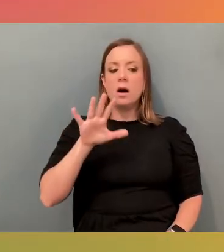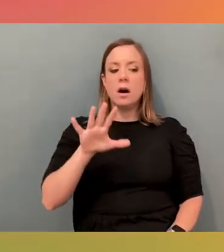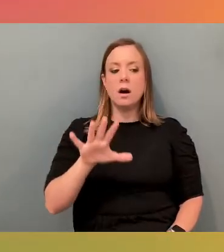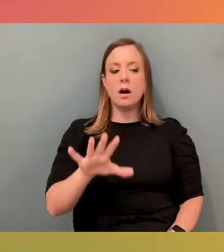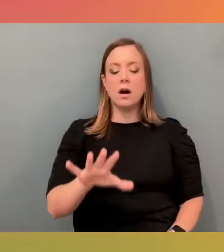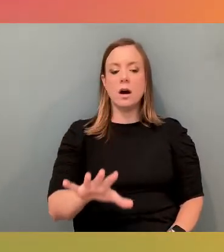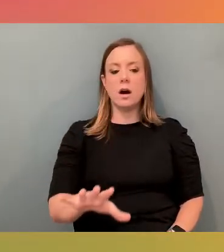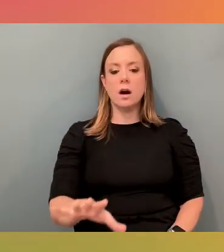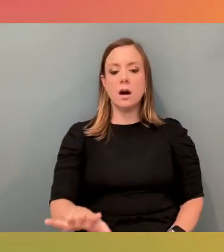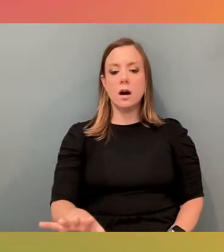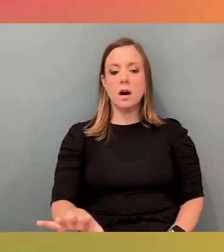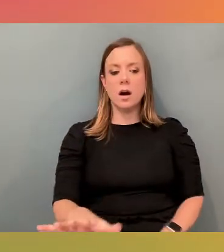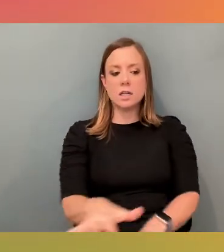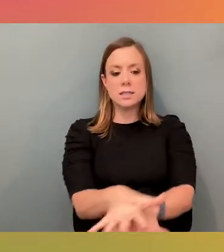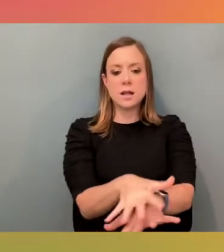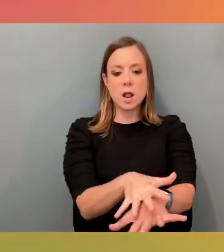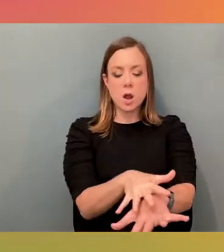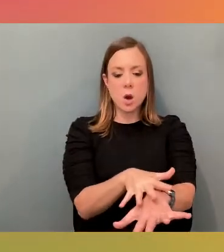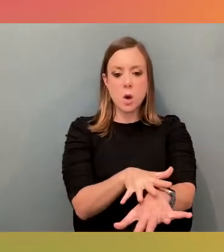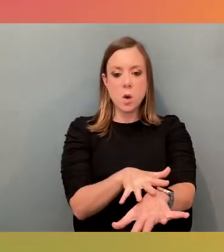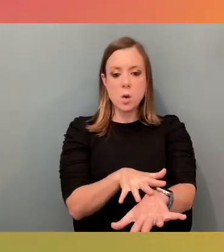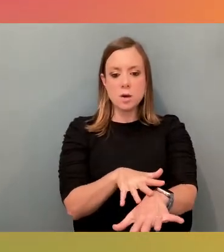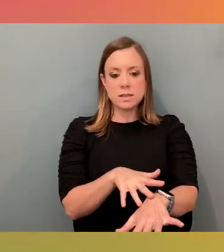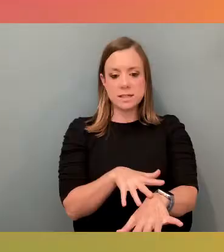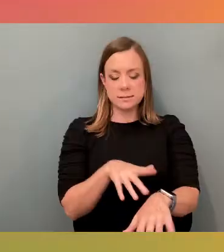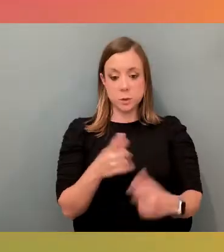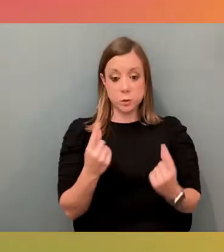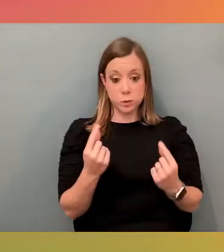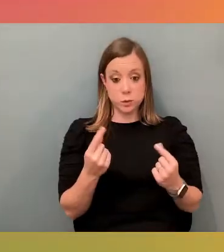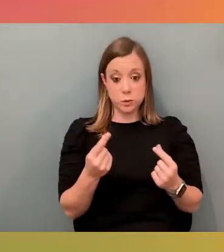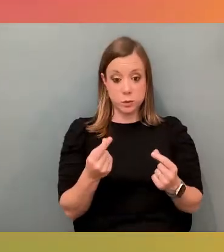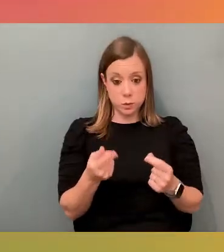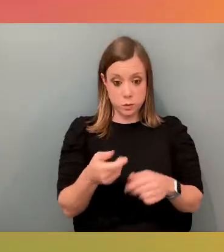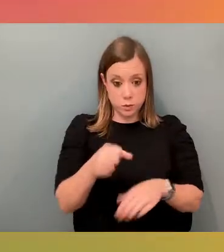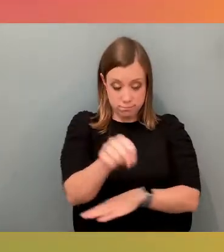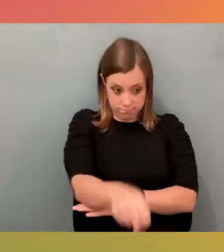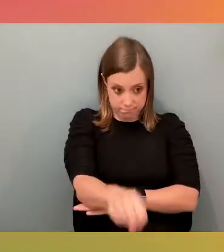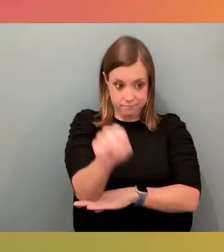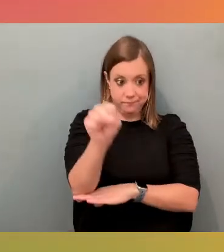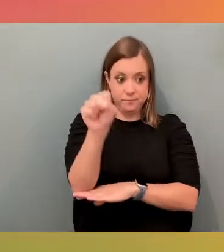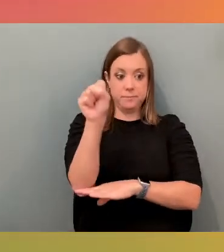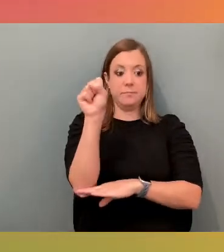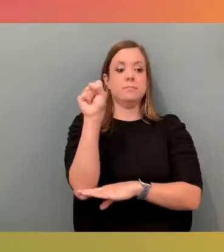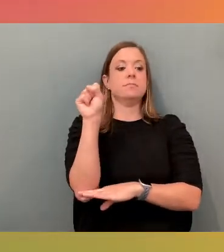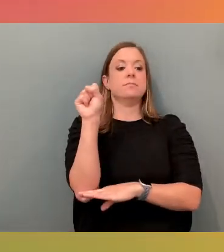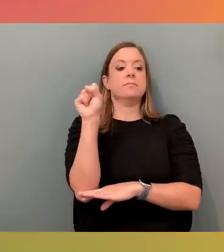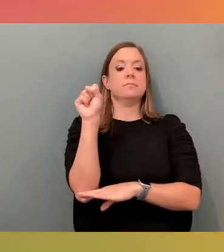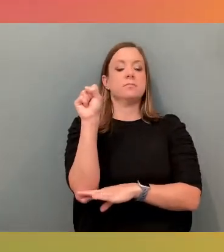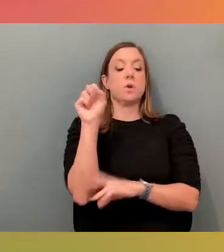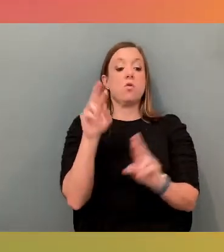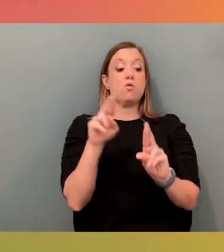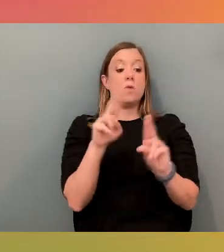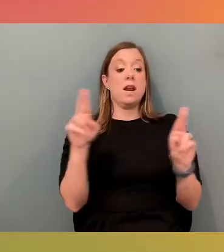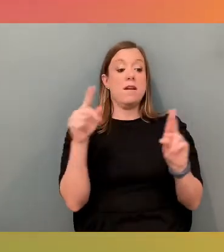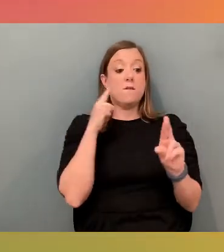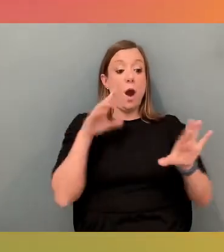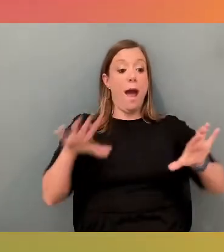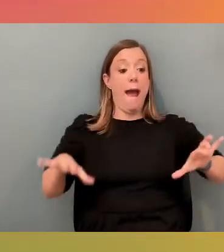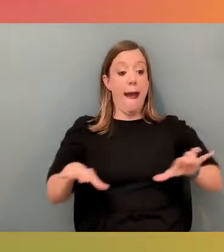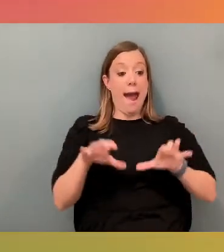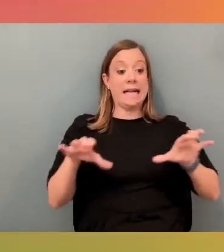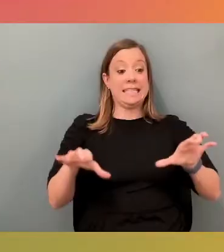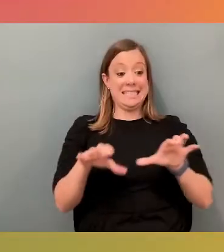And slowly, when you're ready, making your way back up. Getting ready for that active pigeon.